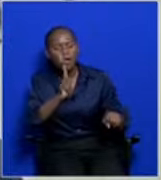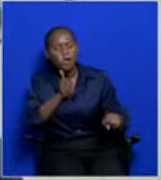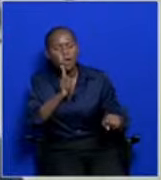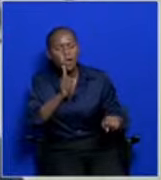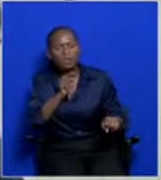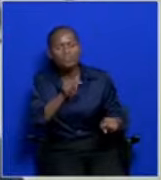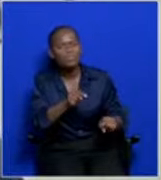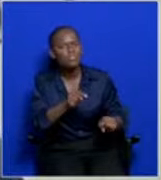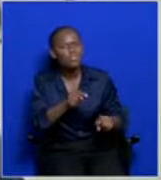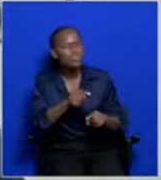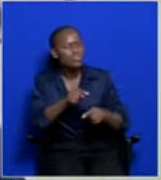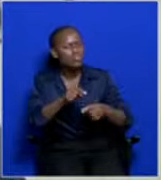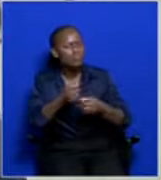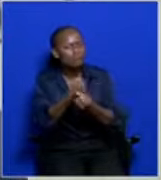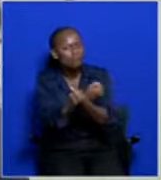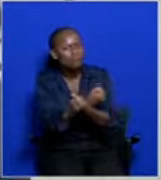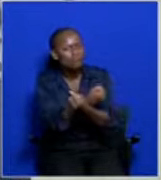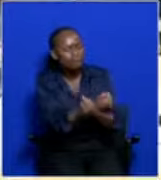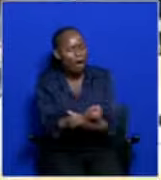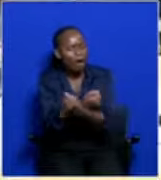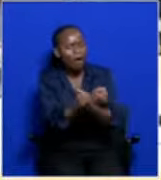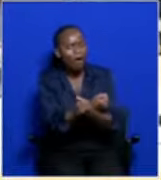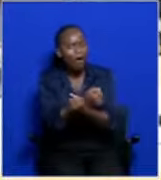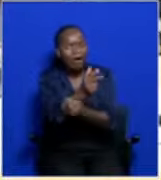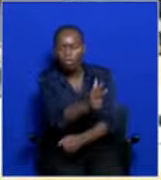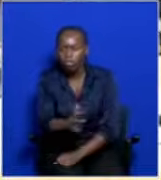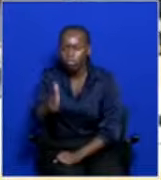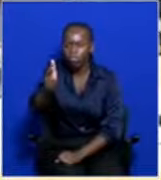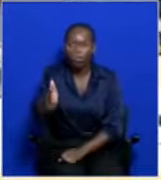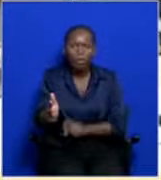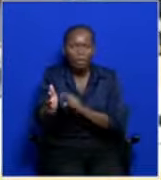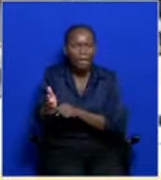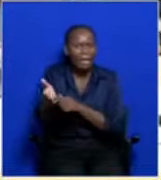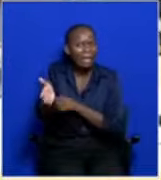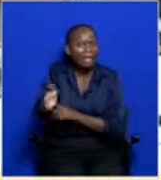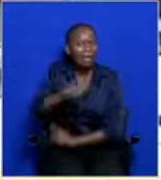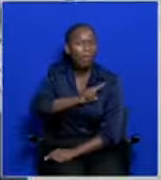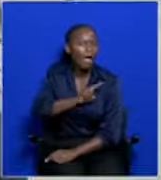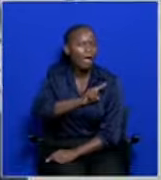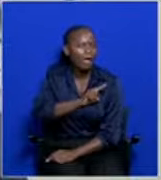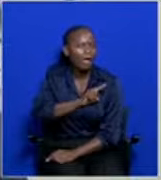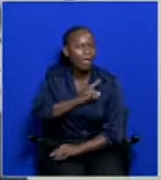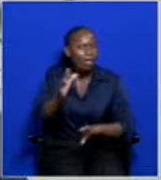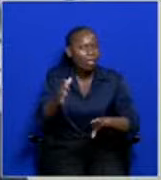pounded here. So, and when you look here,